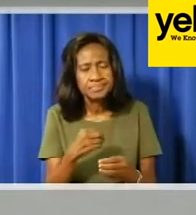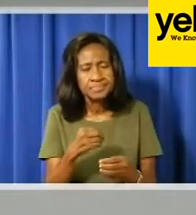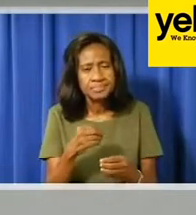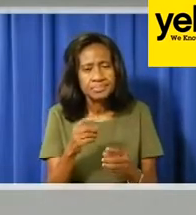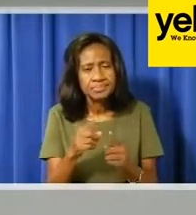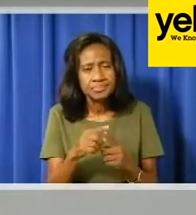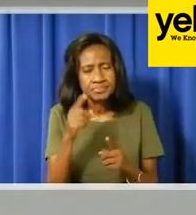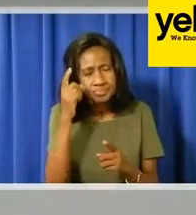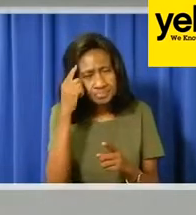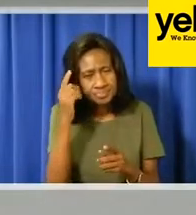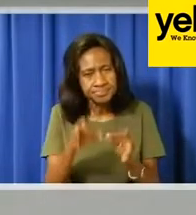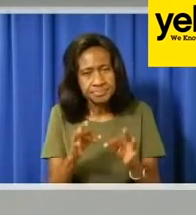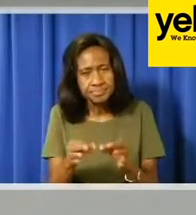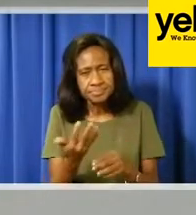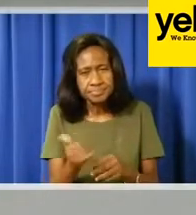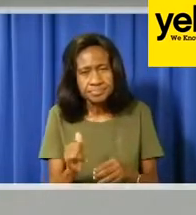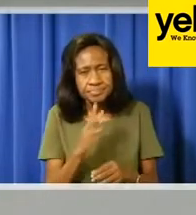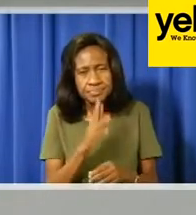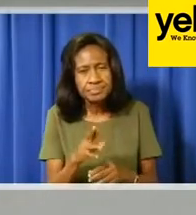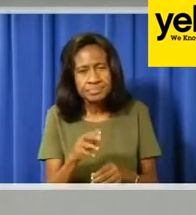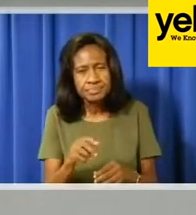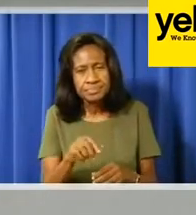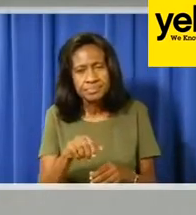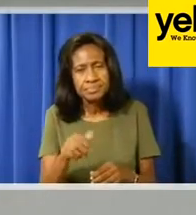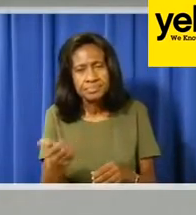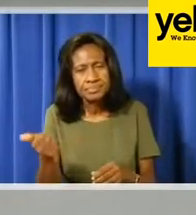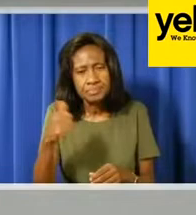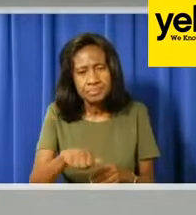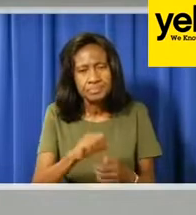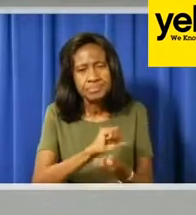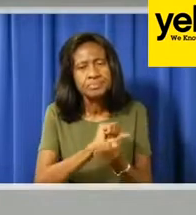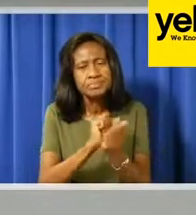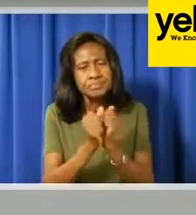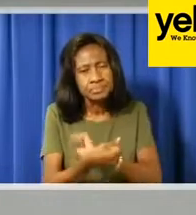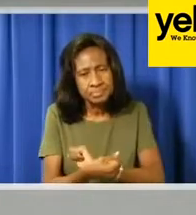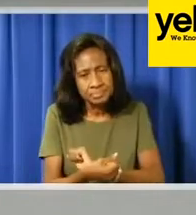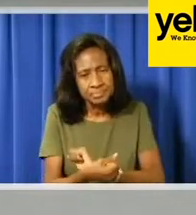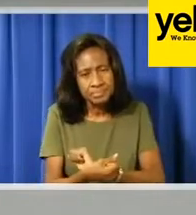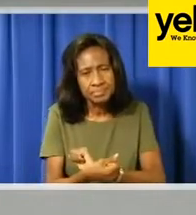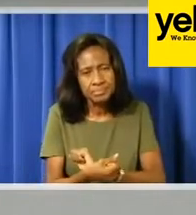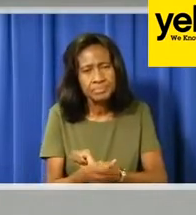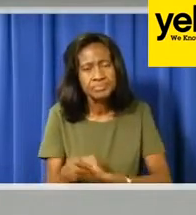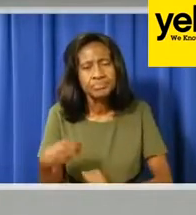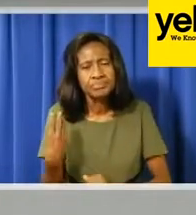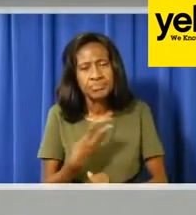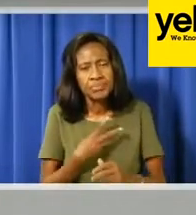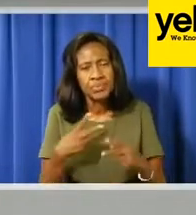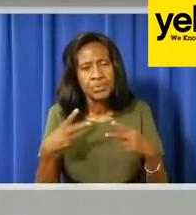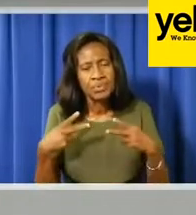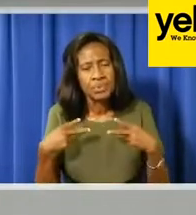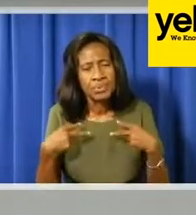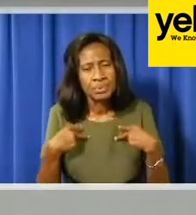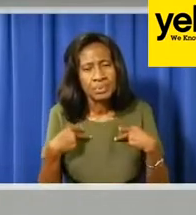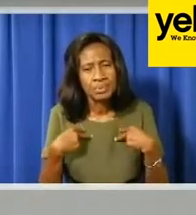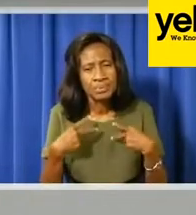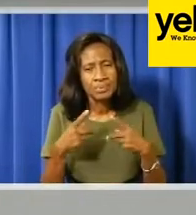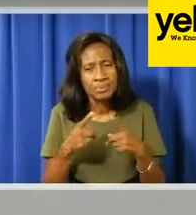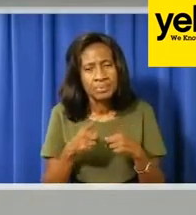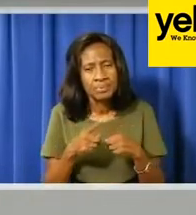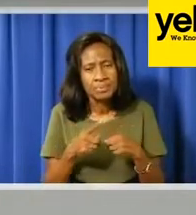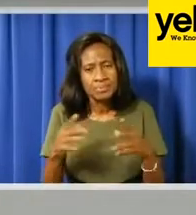that may be relevant to our discussion and consideration at that time. We have to act on and be